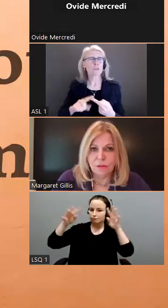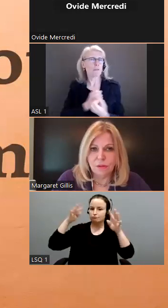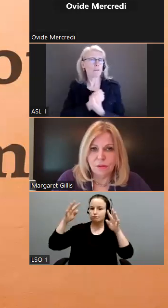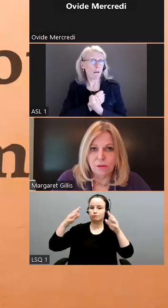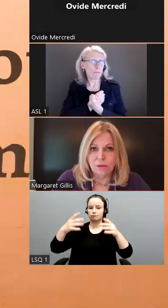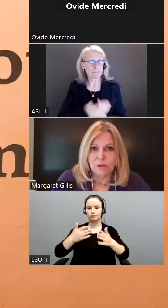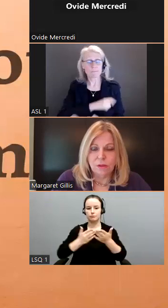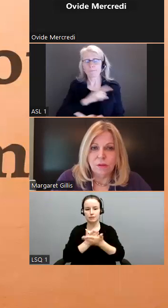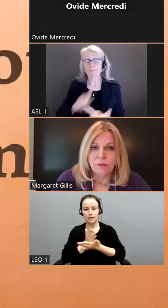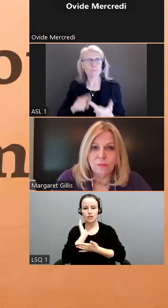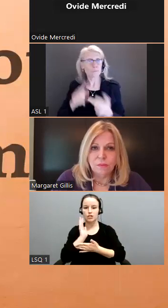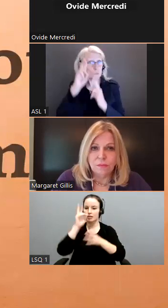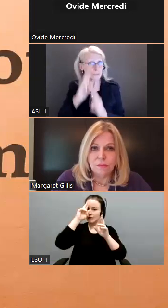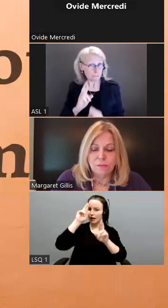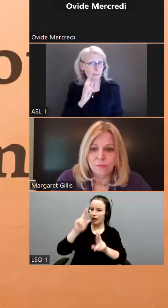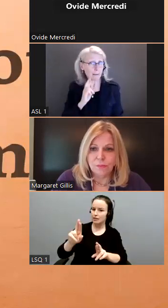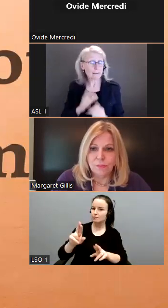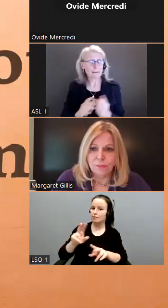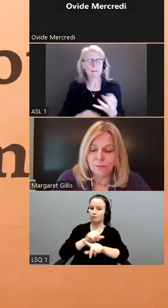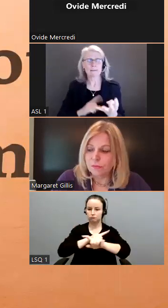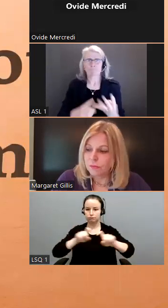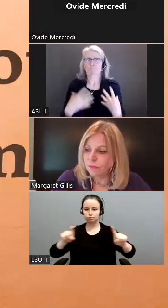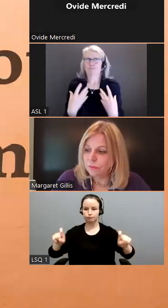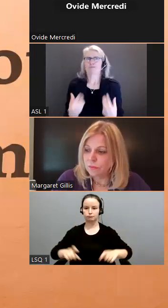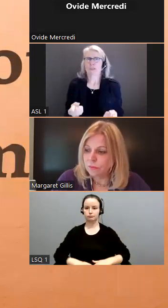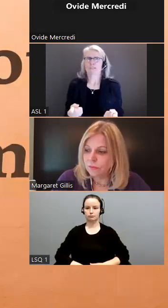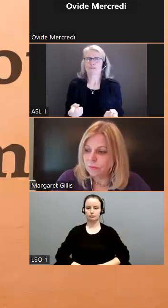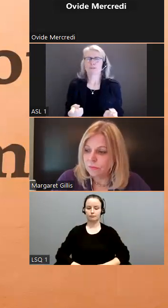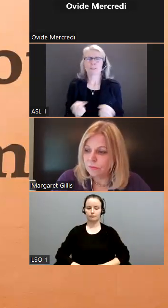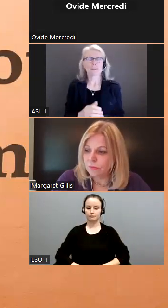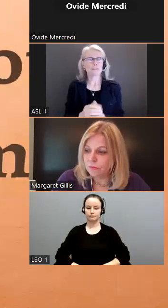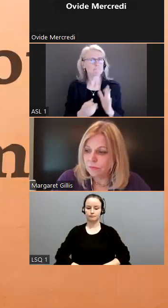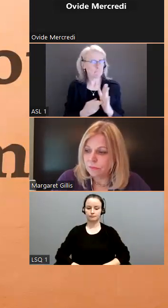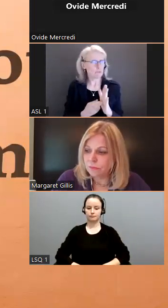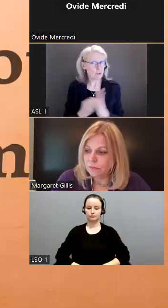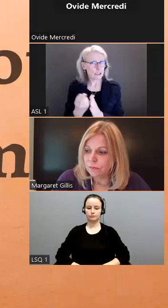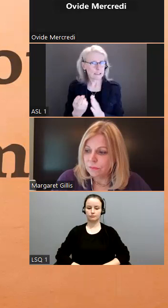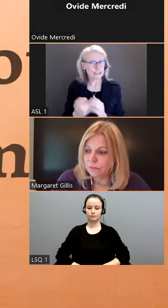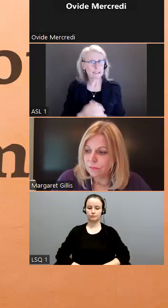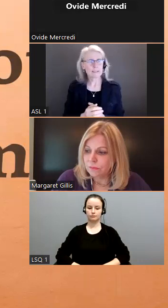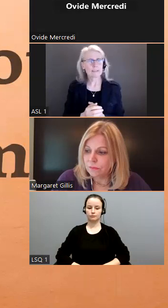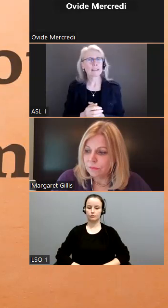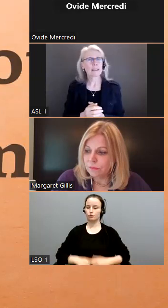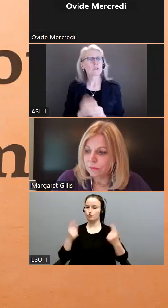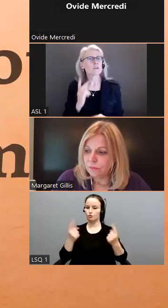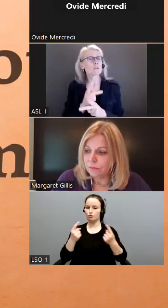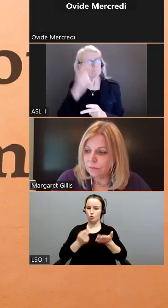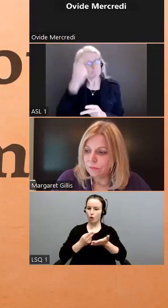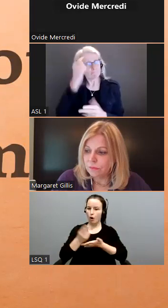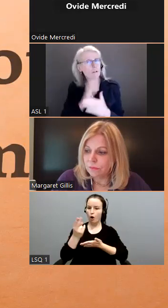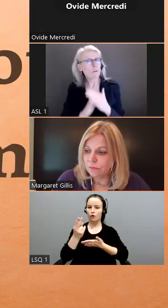respect, bravery, honesty, humility,